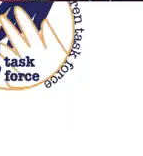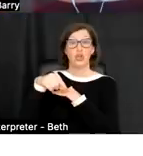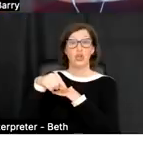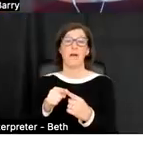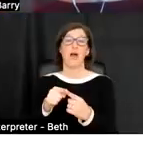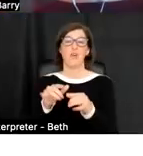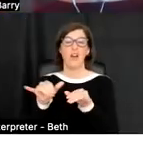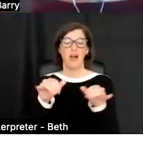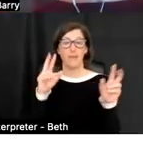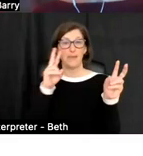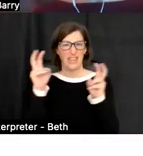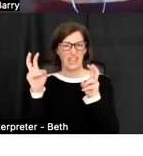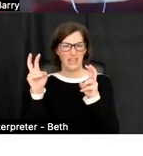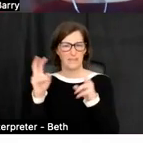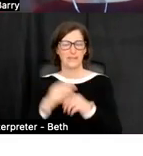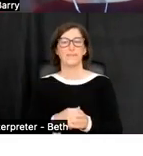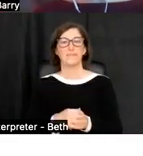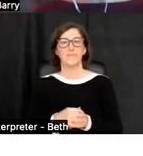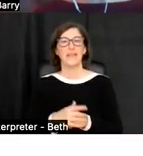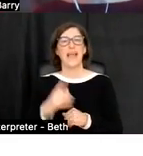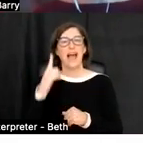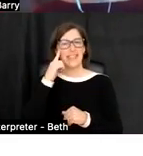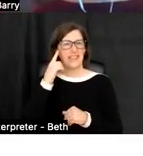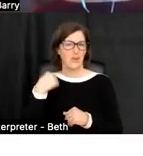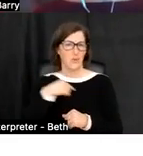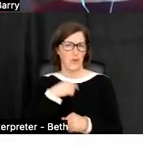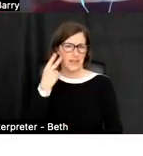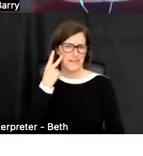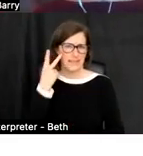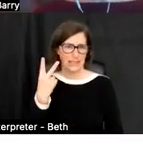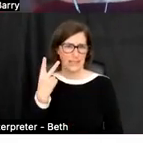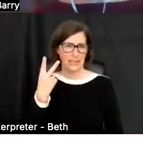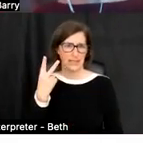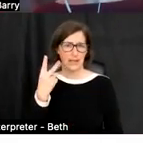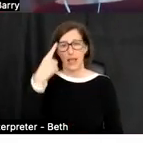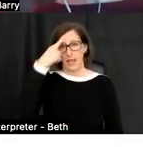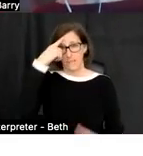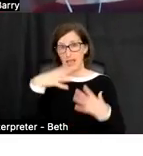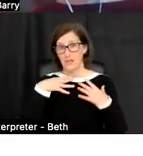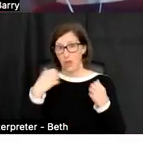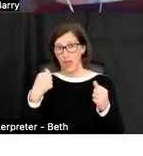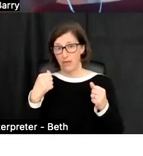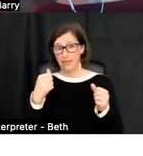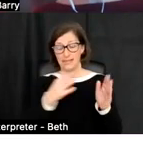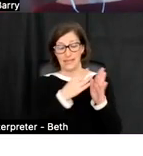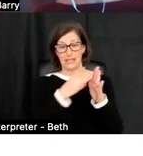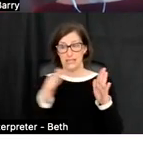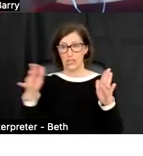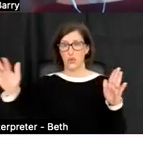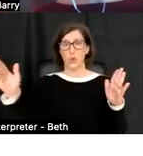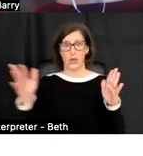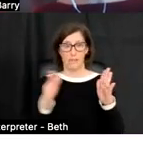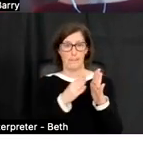and cross-cutting themes. So I think, as we've seen, mental health is really a continuum. It's